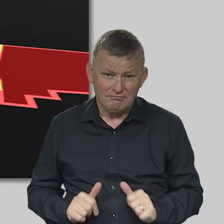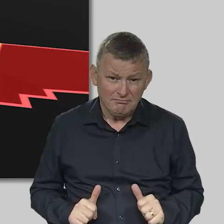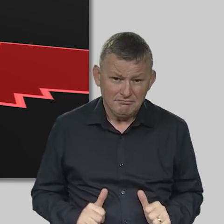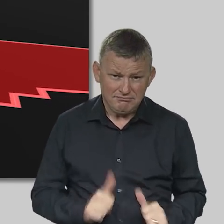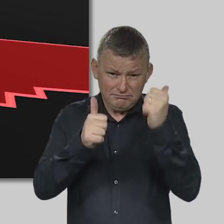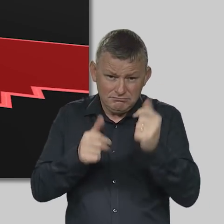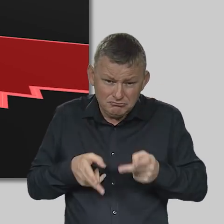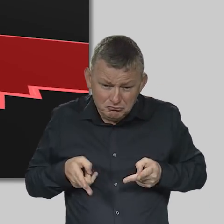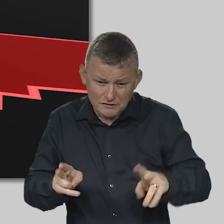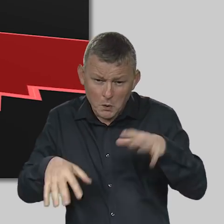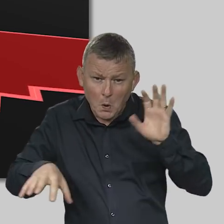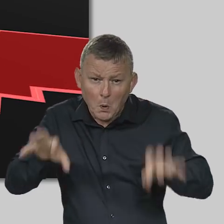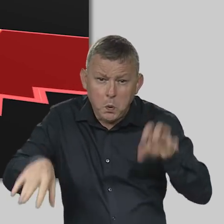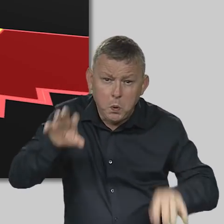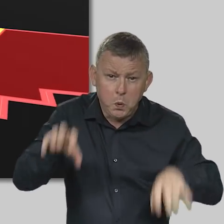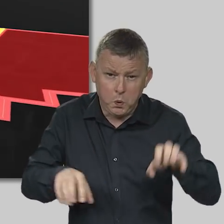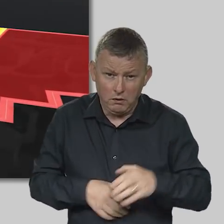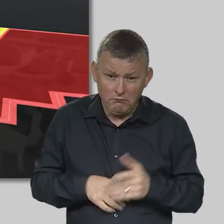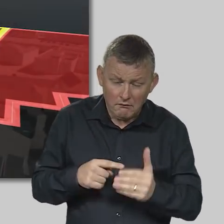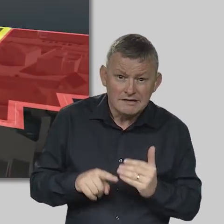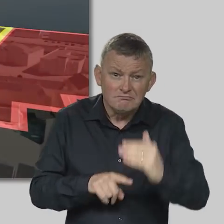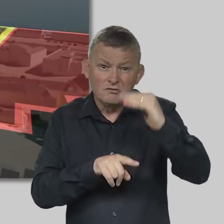riverfront with grid street pattern and boulevards.